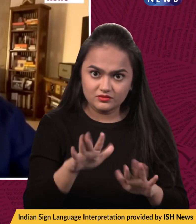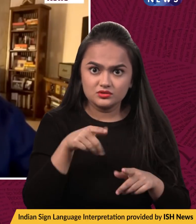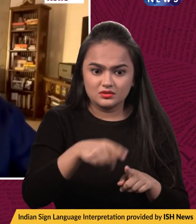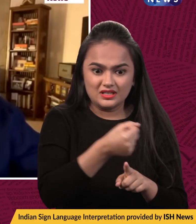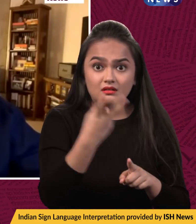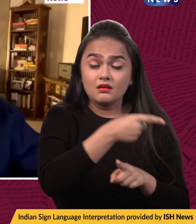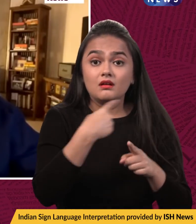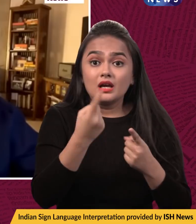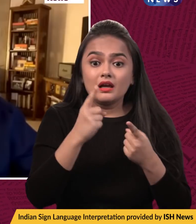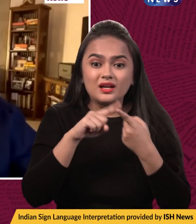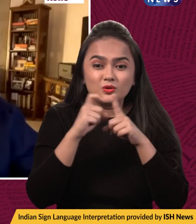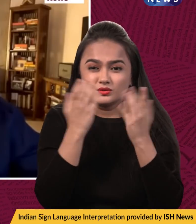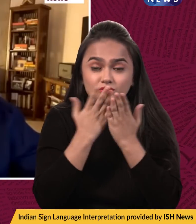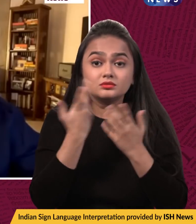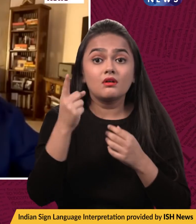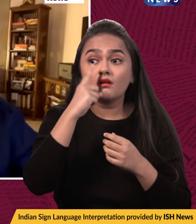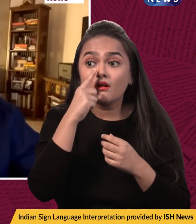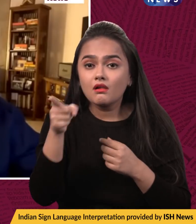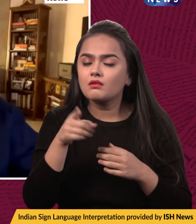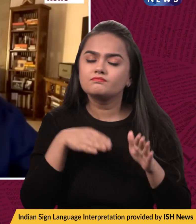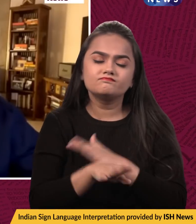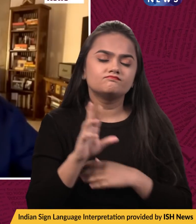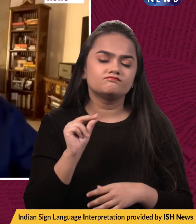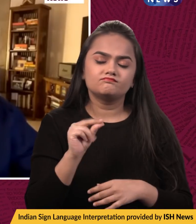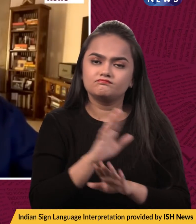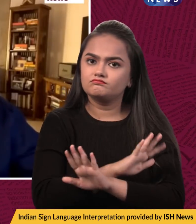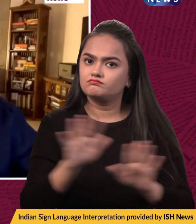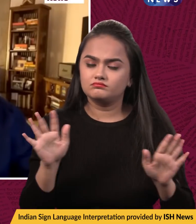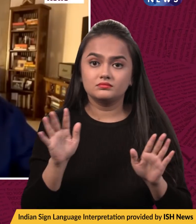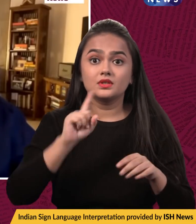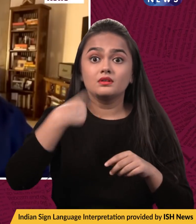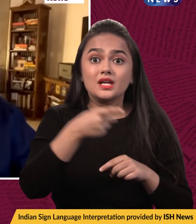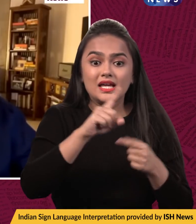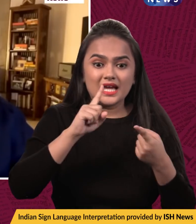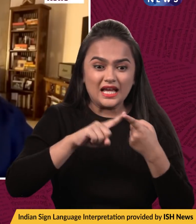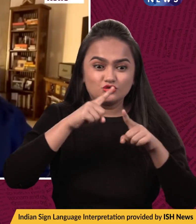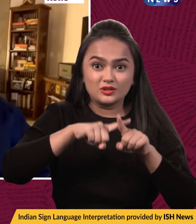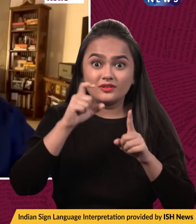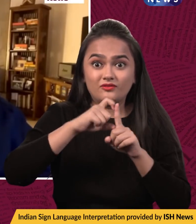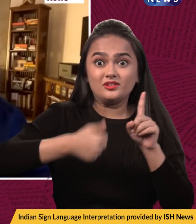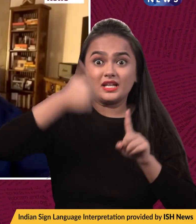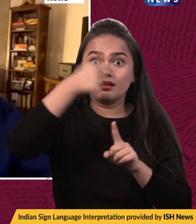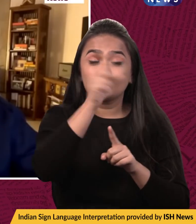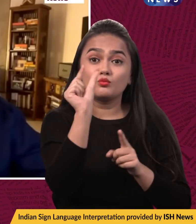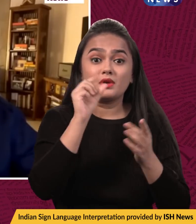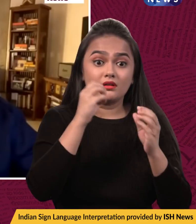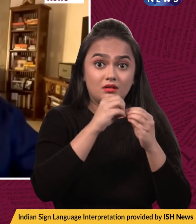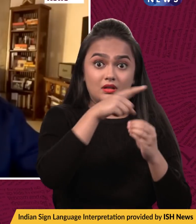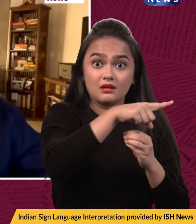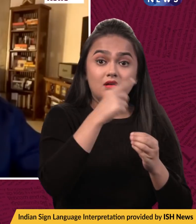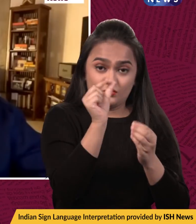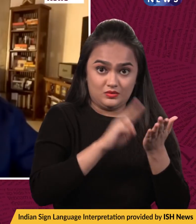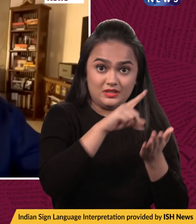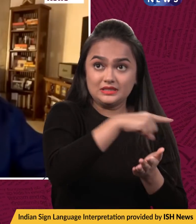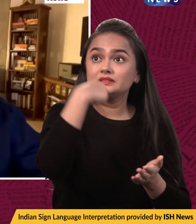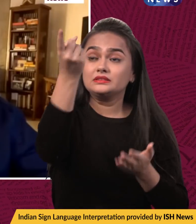into secondary education institutions, but girls have not. The UNICEF Deputy Executive Director Omar Abdi has said to the United